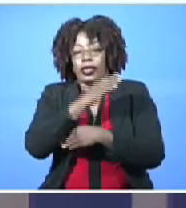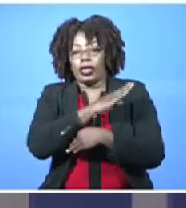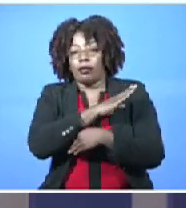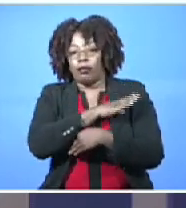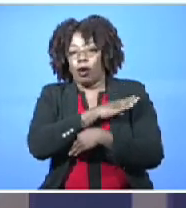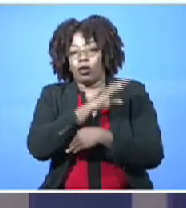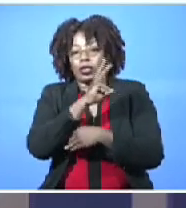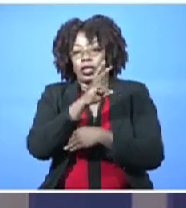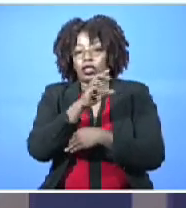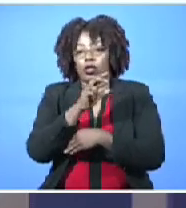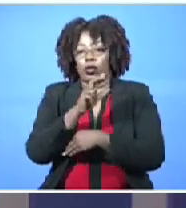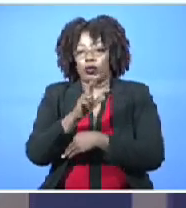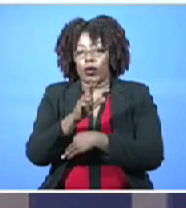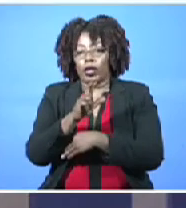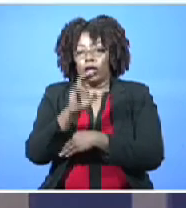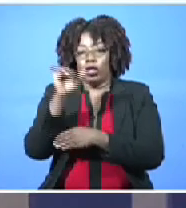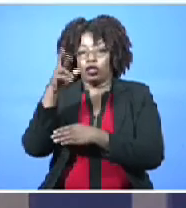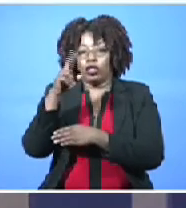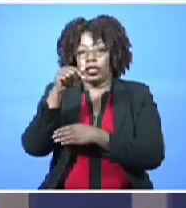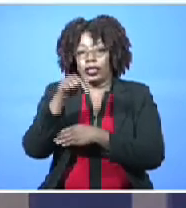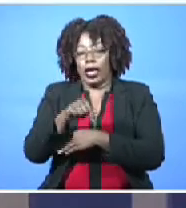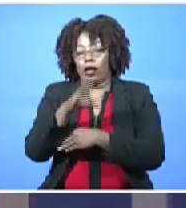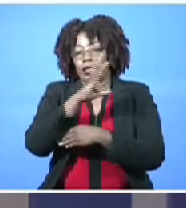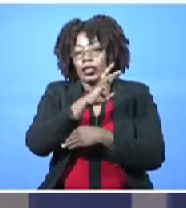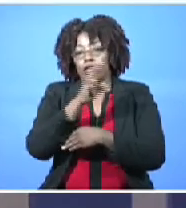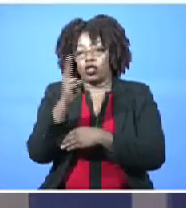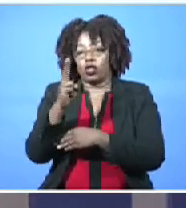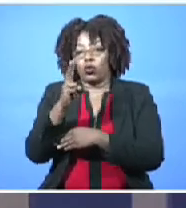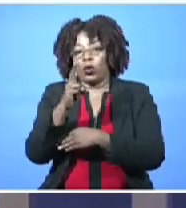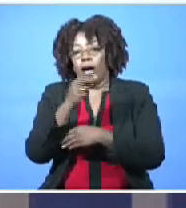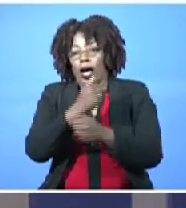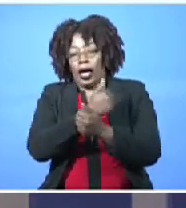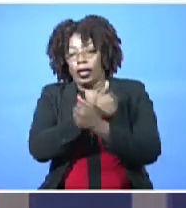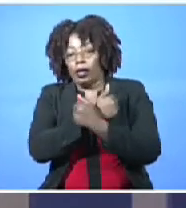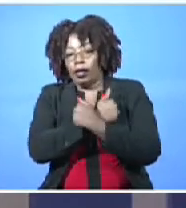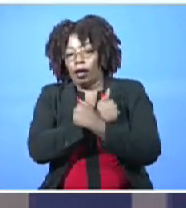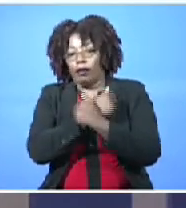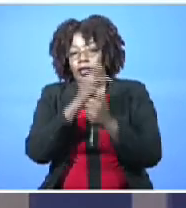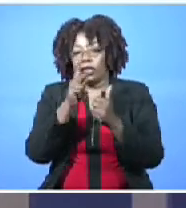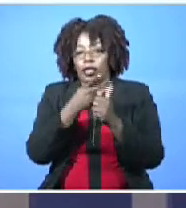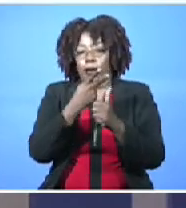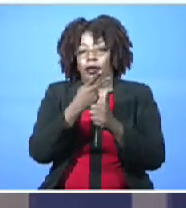and 3. Michael Major Jr. also going down 6-2 in love. As for the doubles,